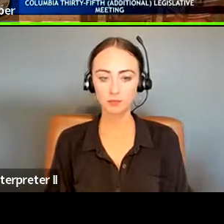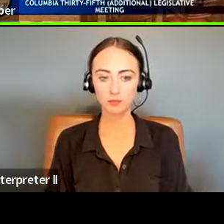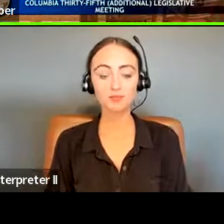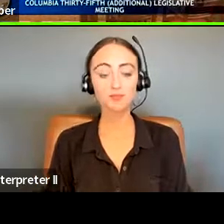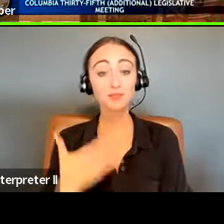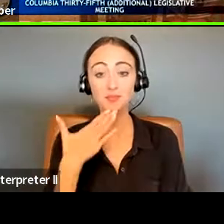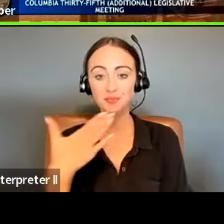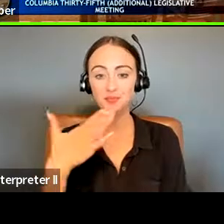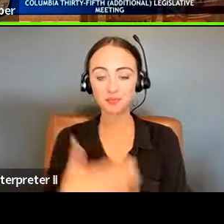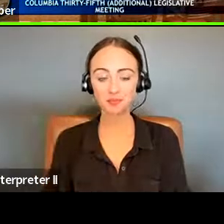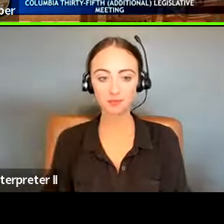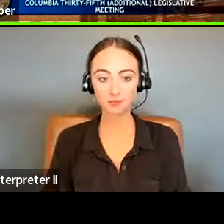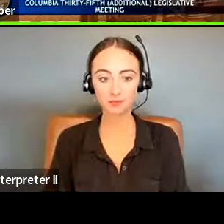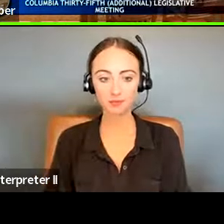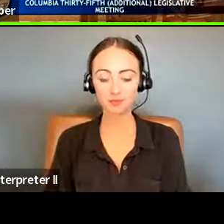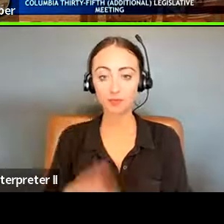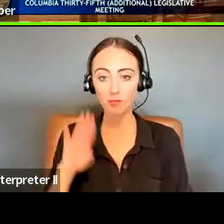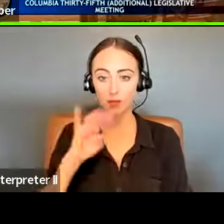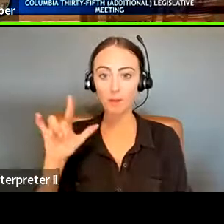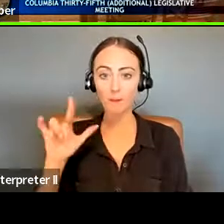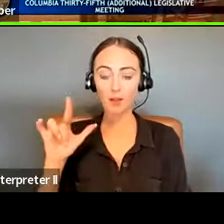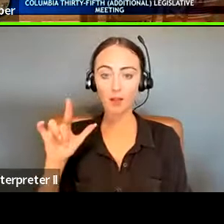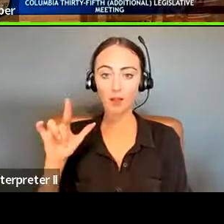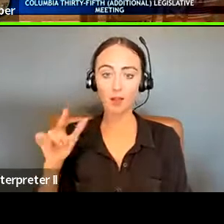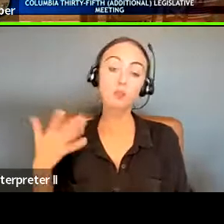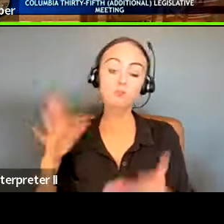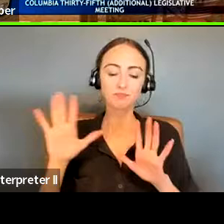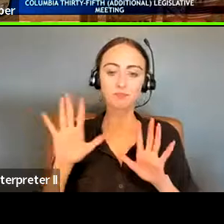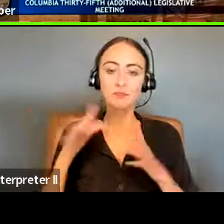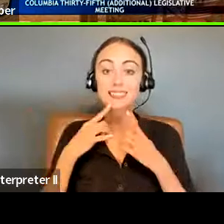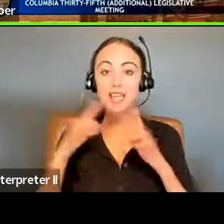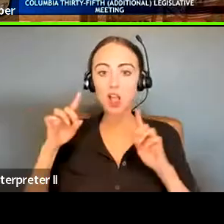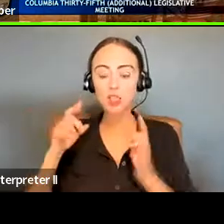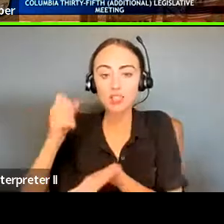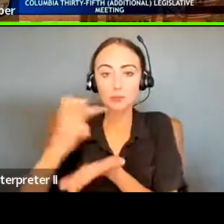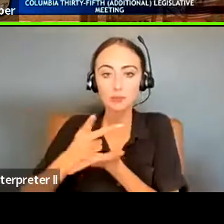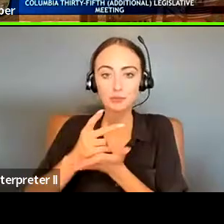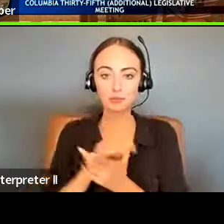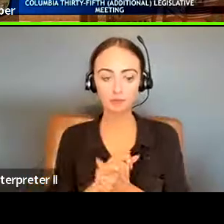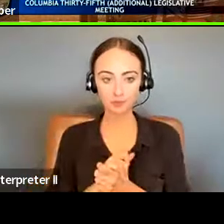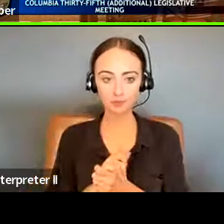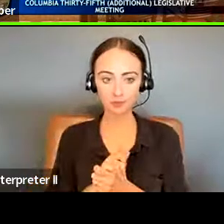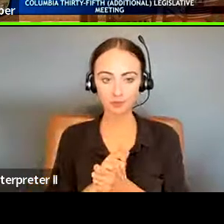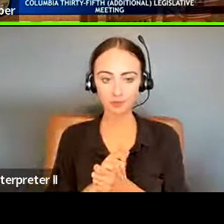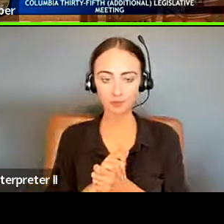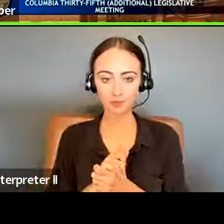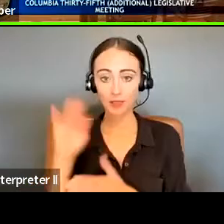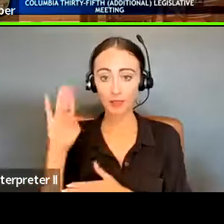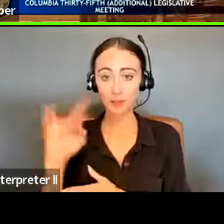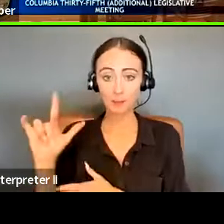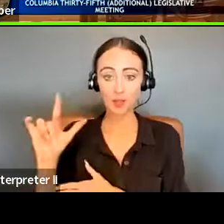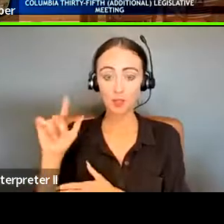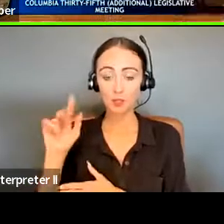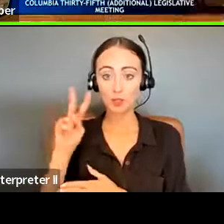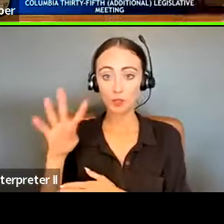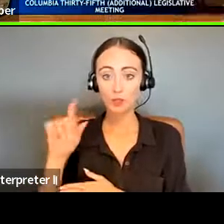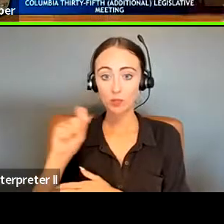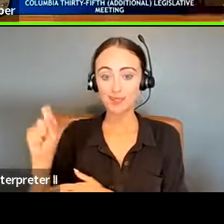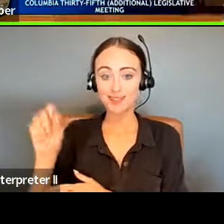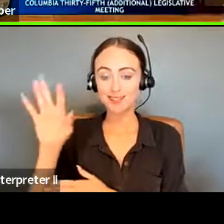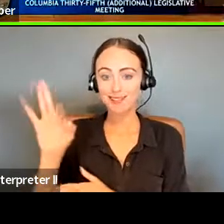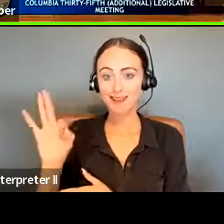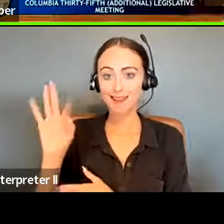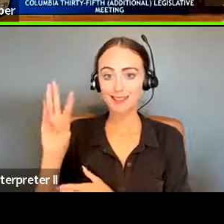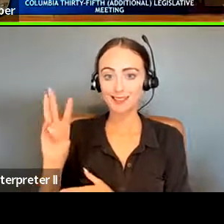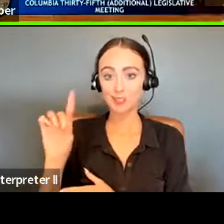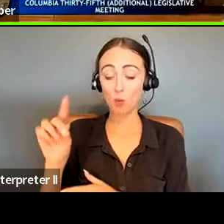Thank you, Madam Secretary. The bill is, the declaration is approved. We have the bill 24-961.